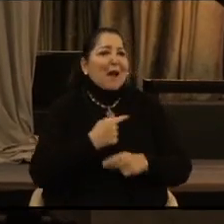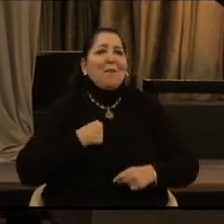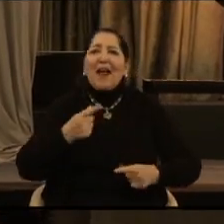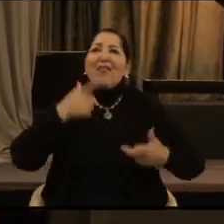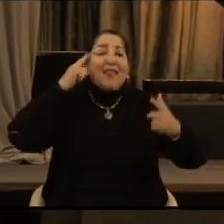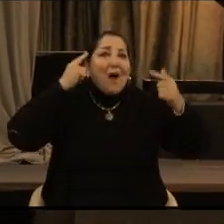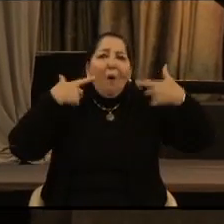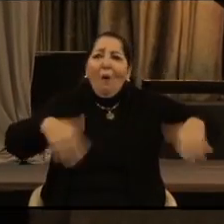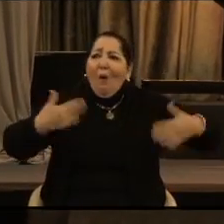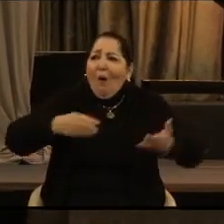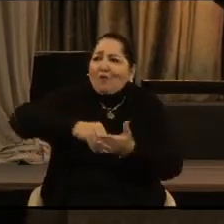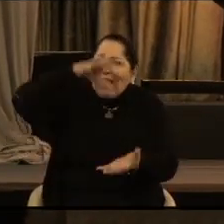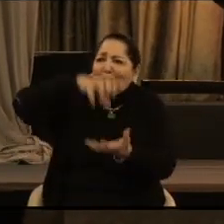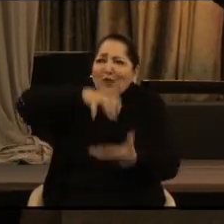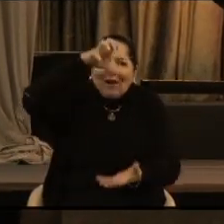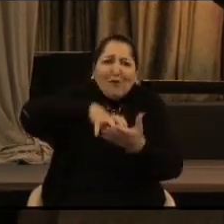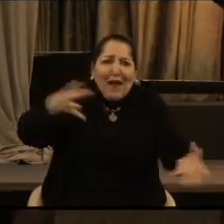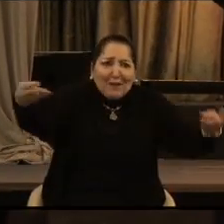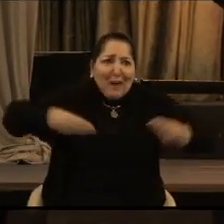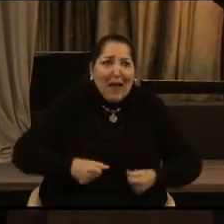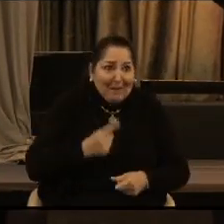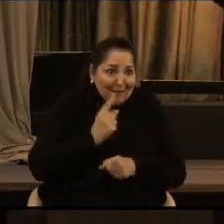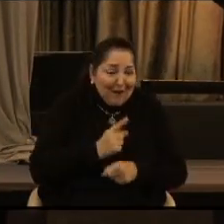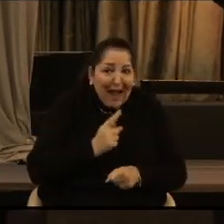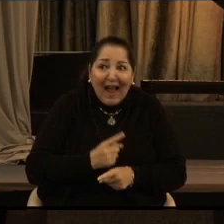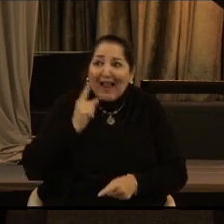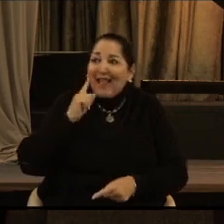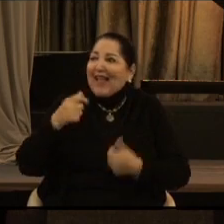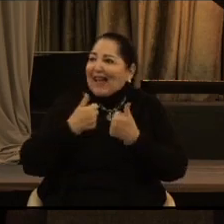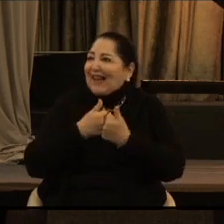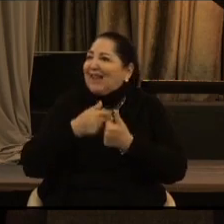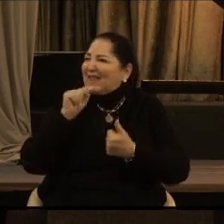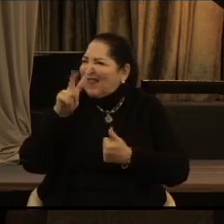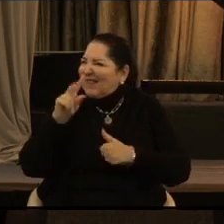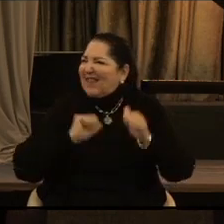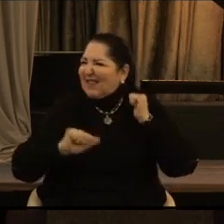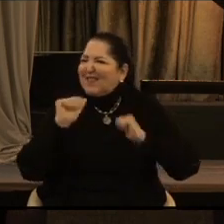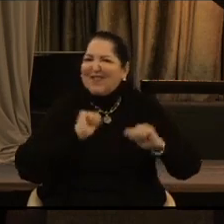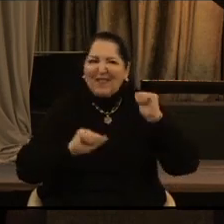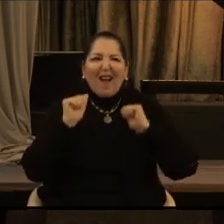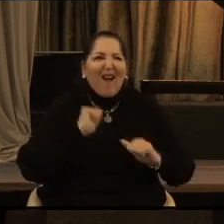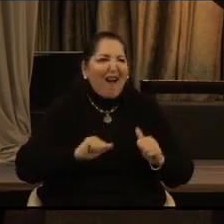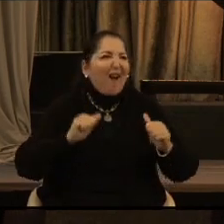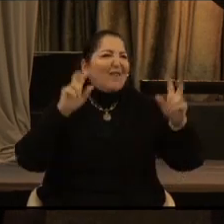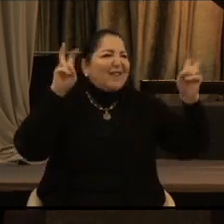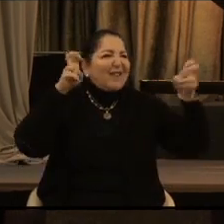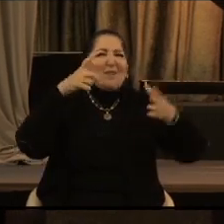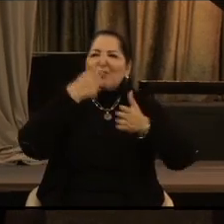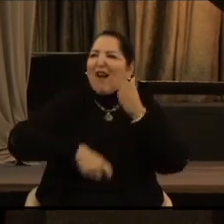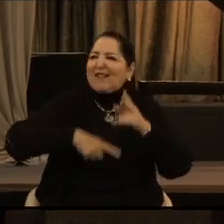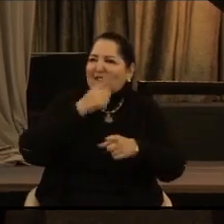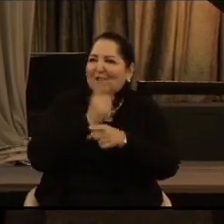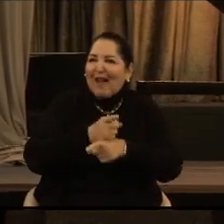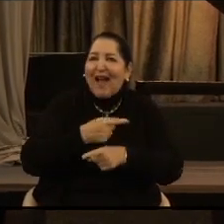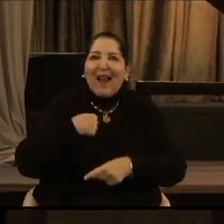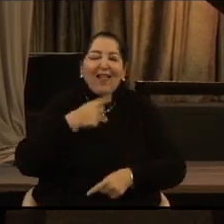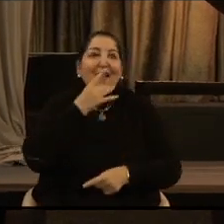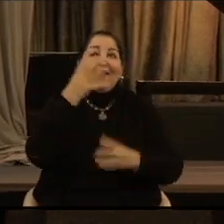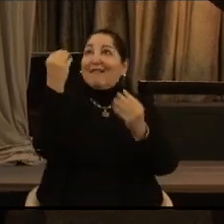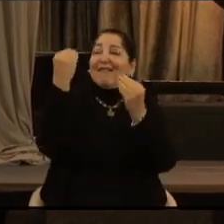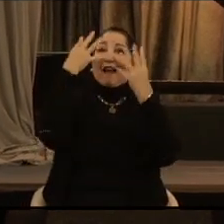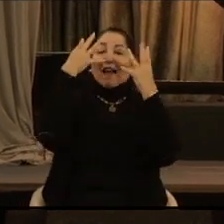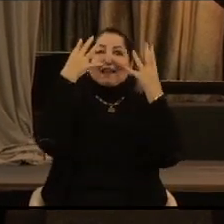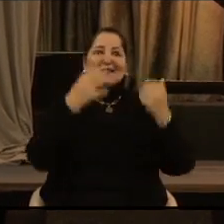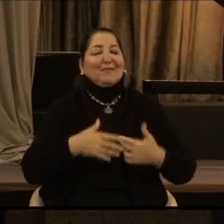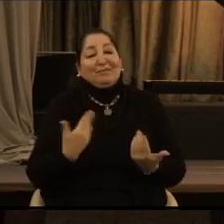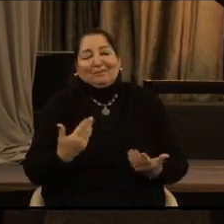big money. Like game shows or The Price is Right. Like that's that, like, oh, the lights. Bob, Pat, is it Pat say